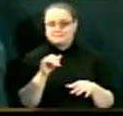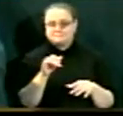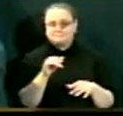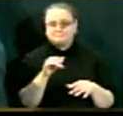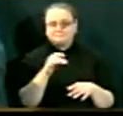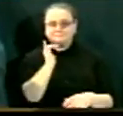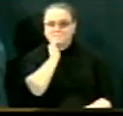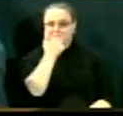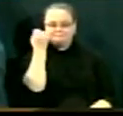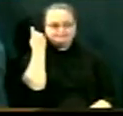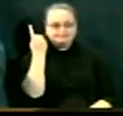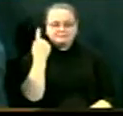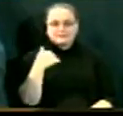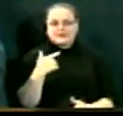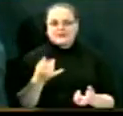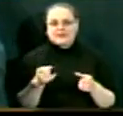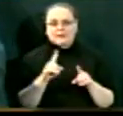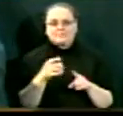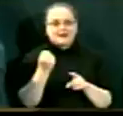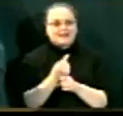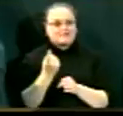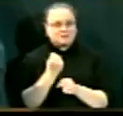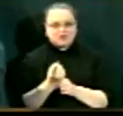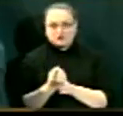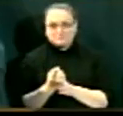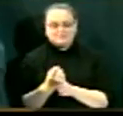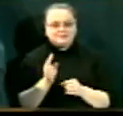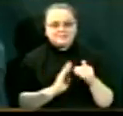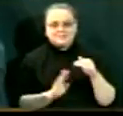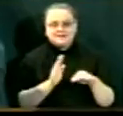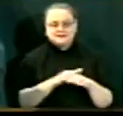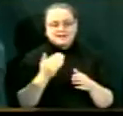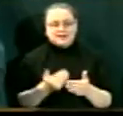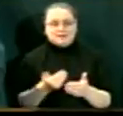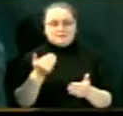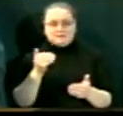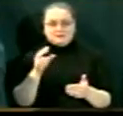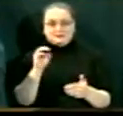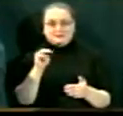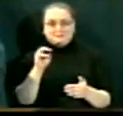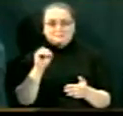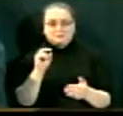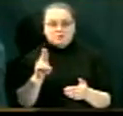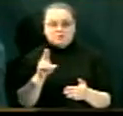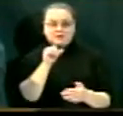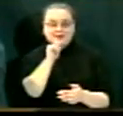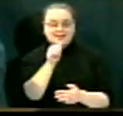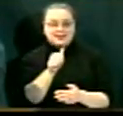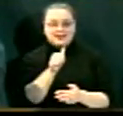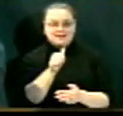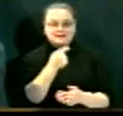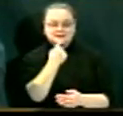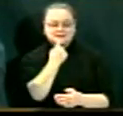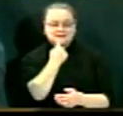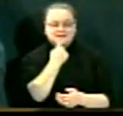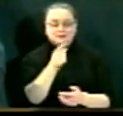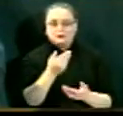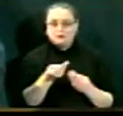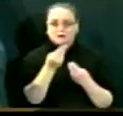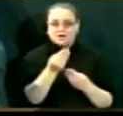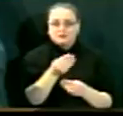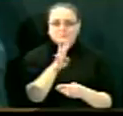misunderstanding that has happened every year based on the previous MOU that did not say we would